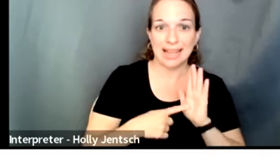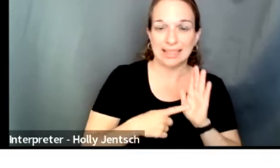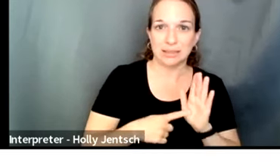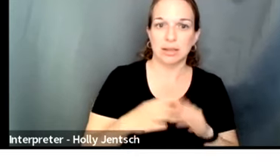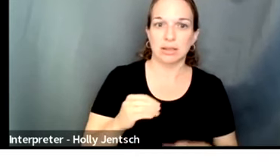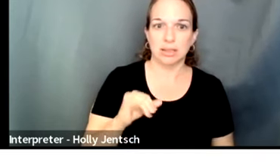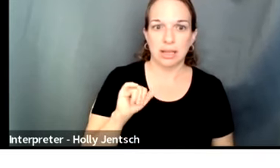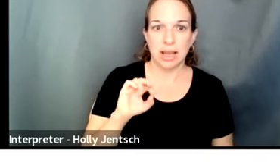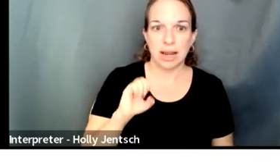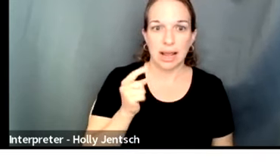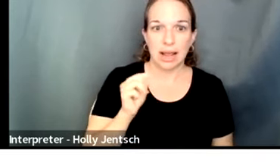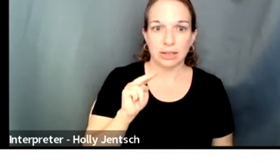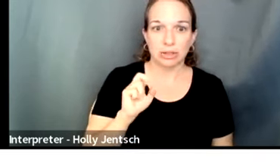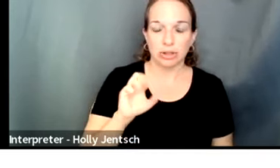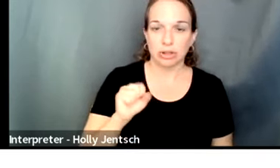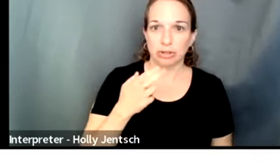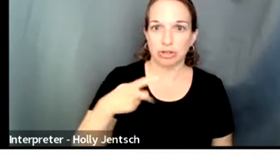slide.